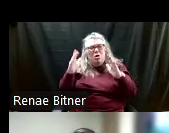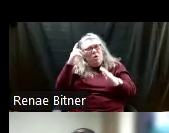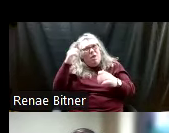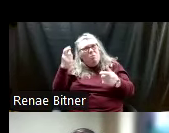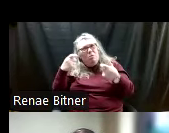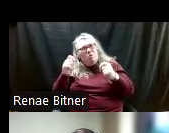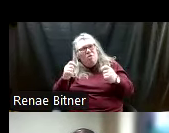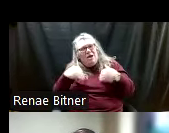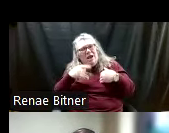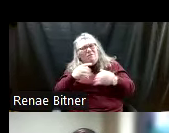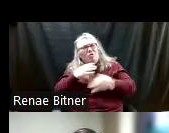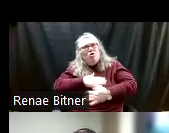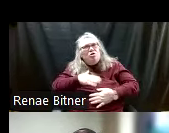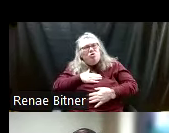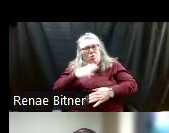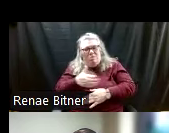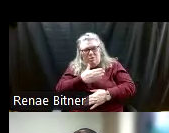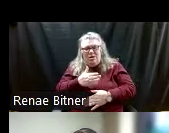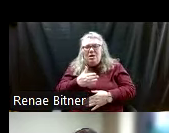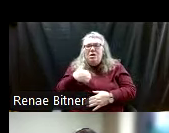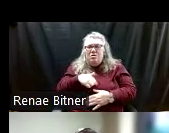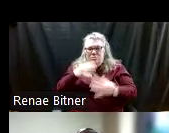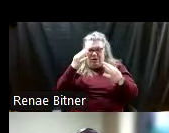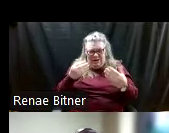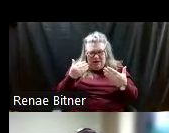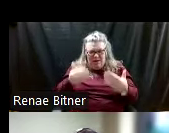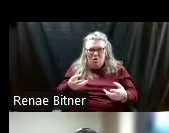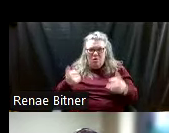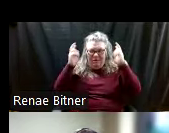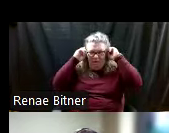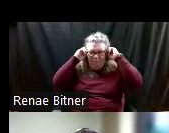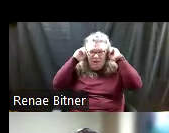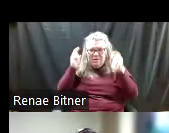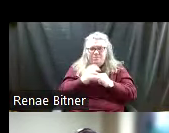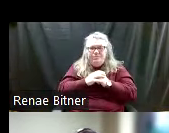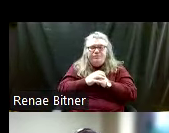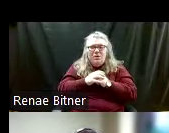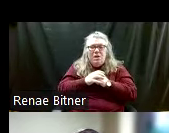able to have her enjoy music. So we did choose to move towards implantation.